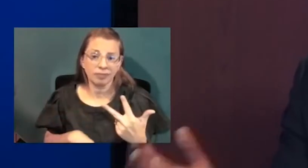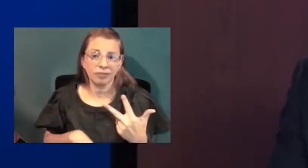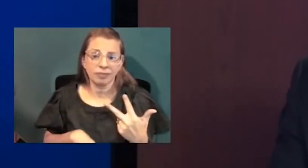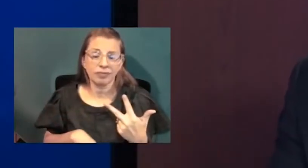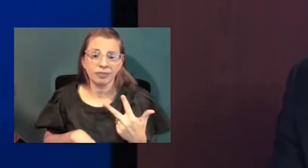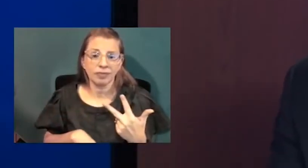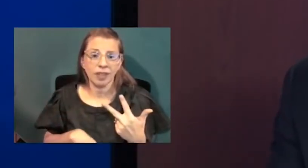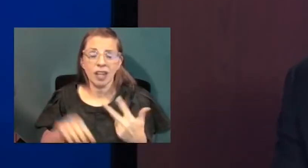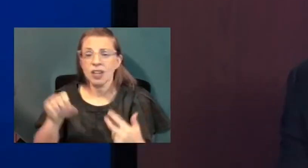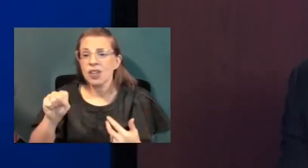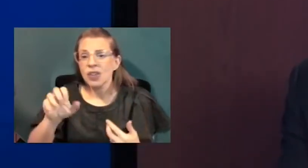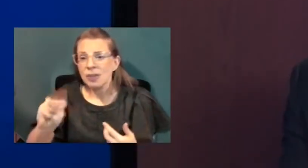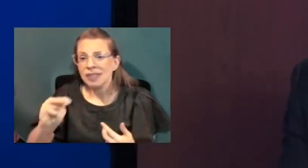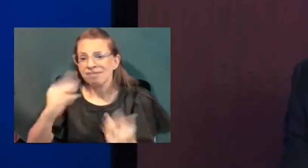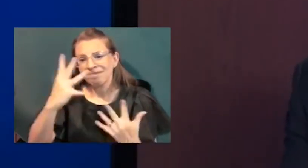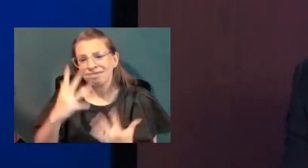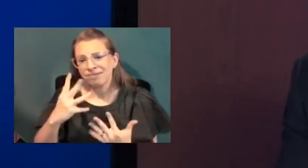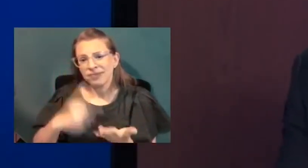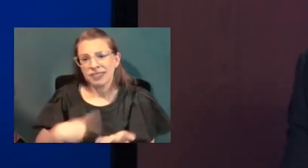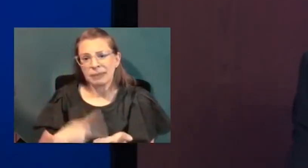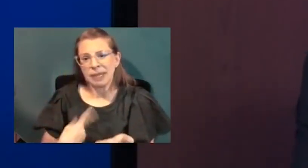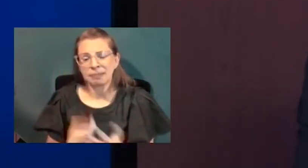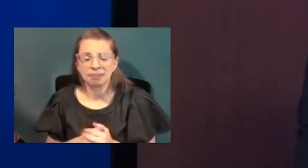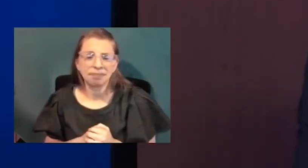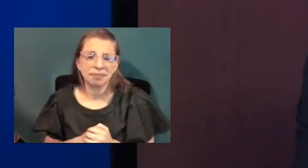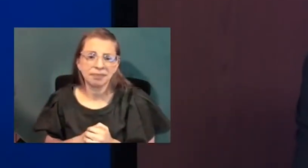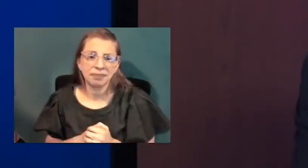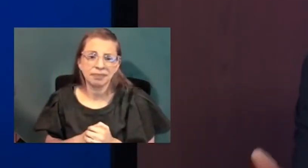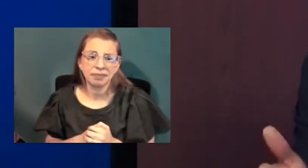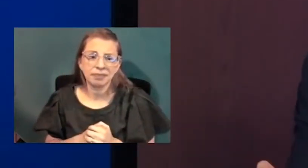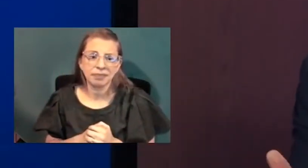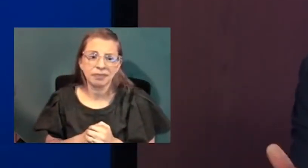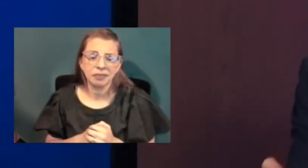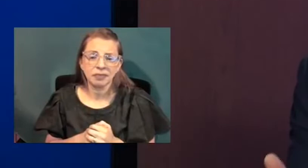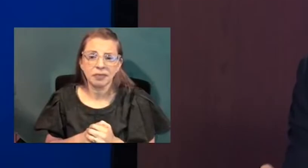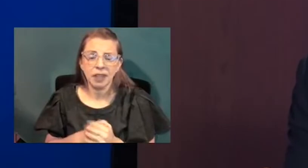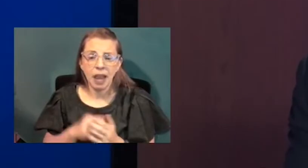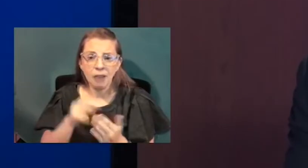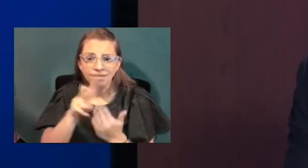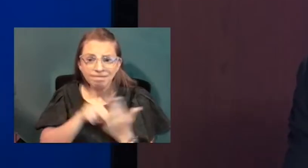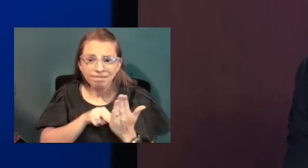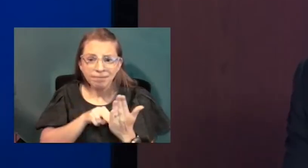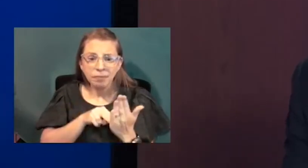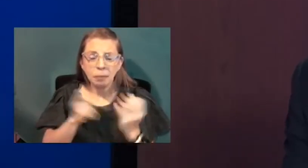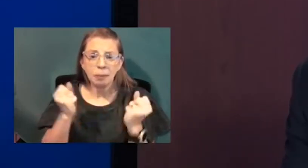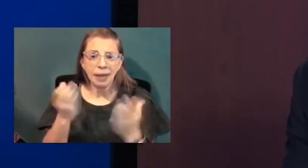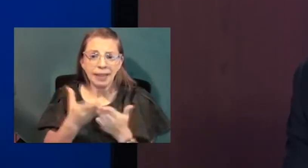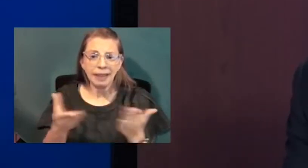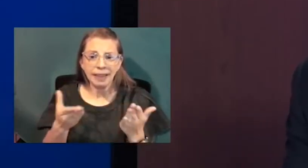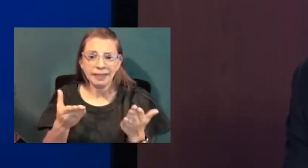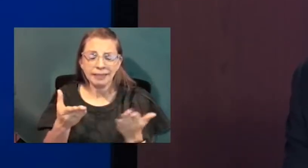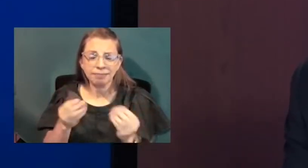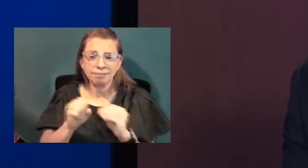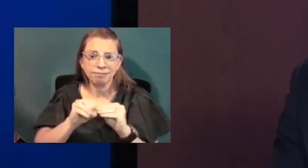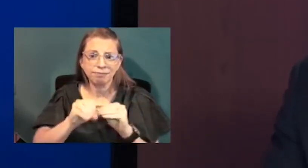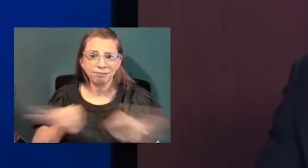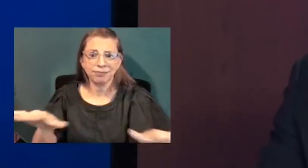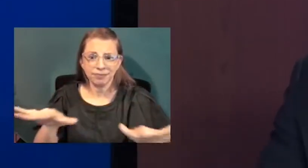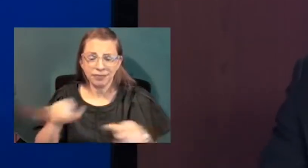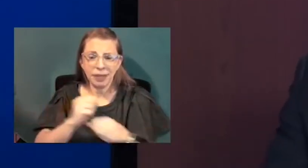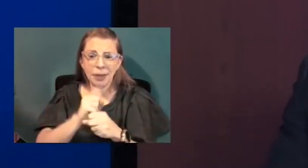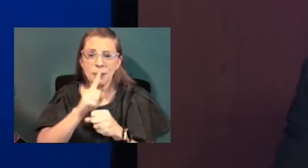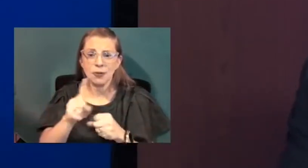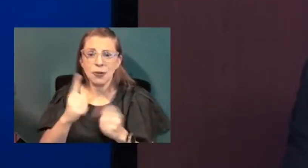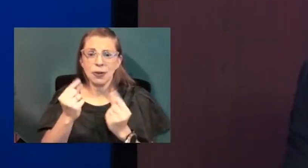media, unfortunately, sometimes, and see all of the stuff that comes out there. I think the best thing that we can do is to make sure that we are still sharing the